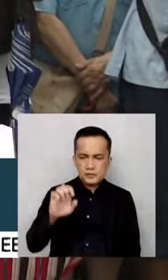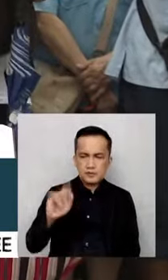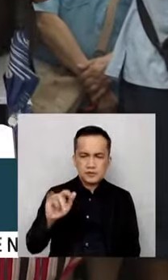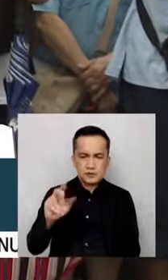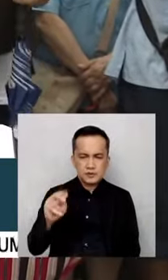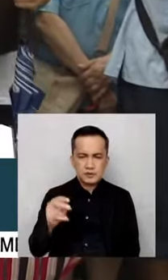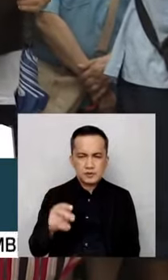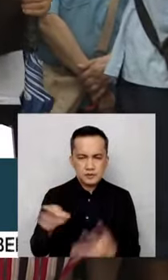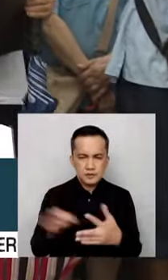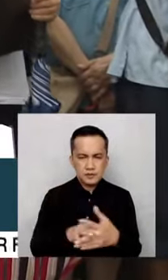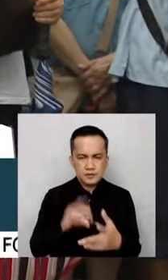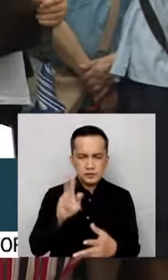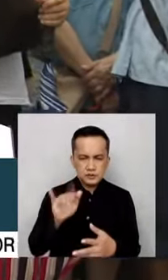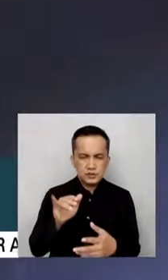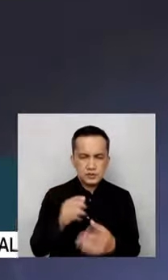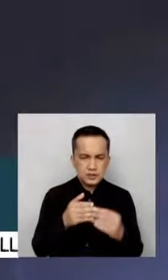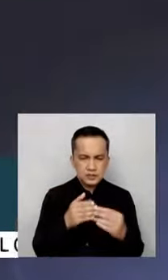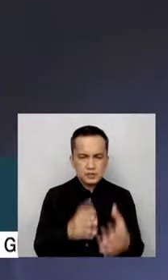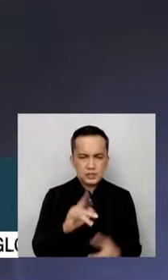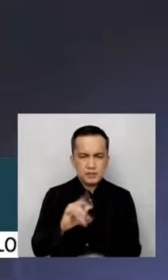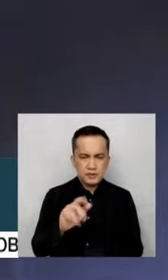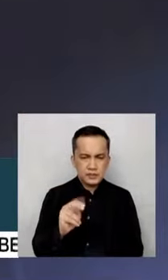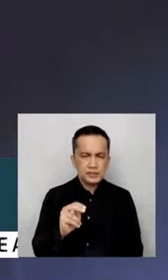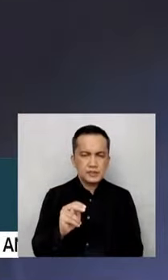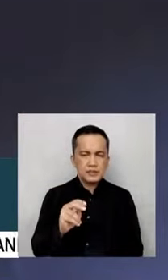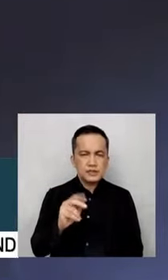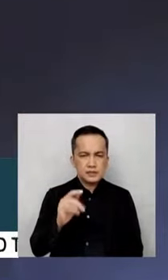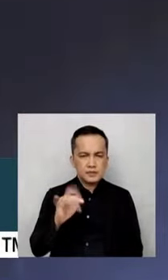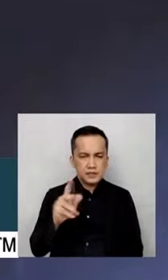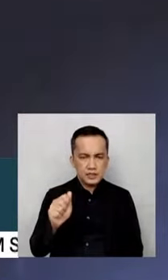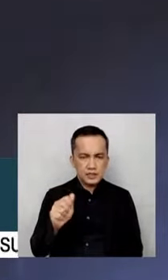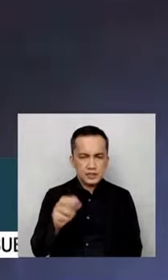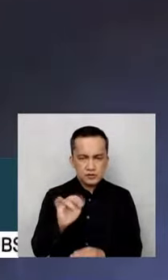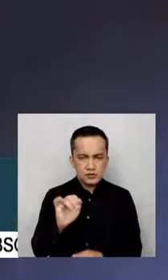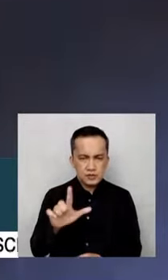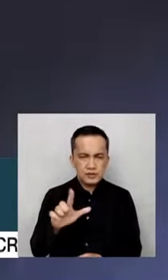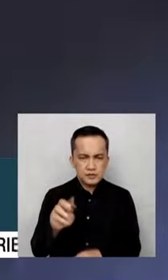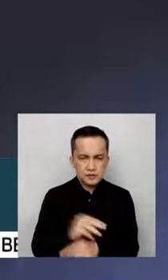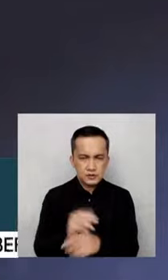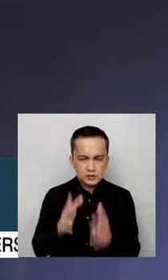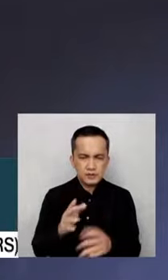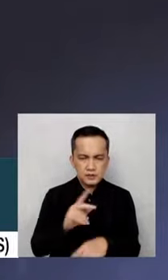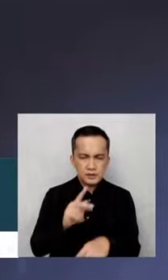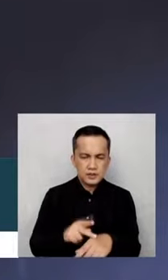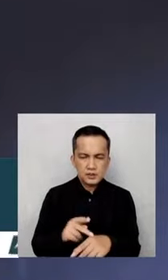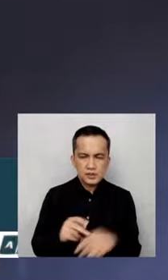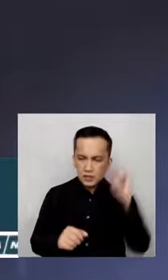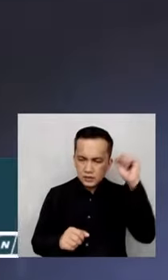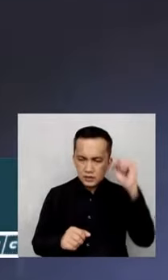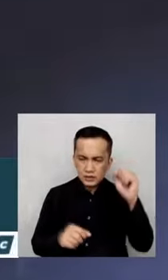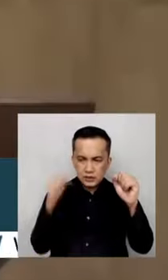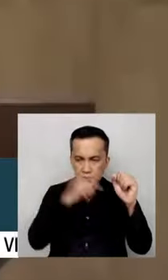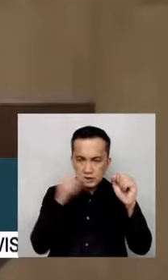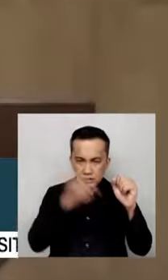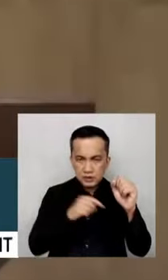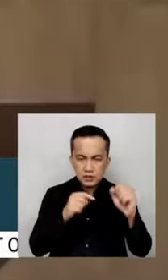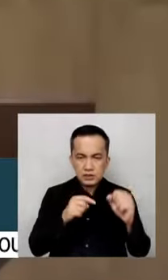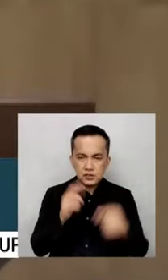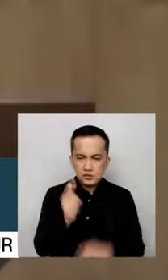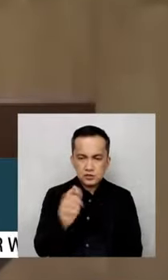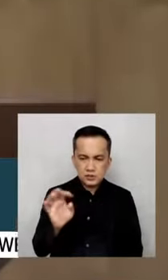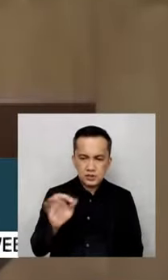against leaders of Carapatan, Gabriela, and rural missionaries of the Philippines. He claimed the activists lied under oath in a 2019 writ of